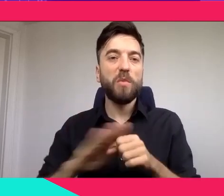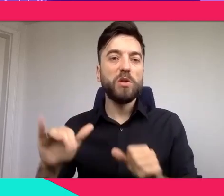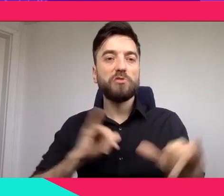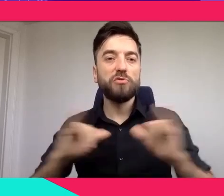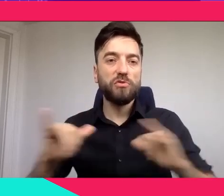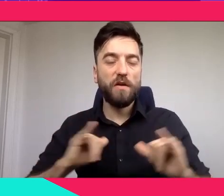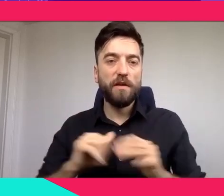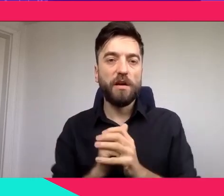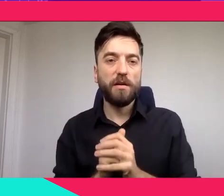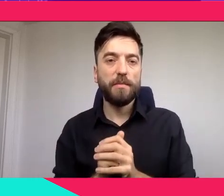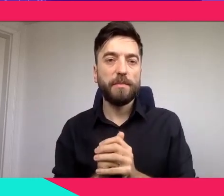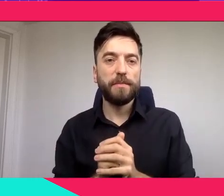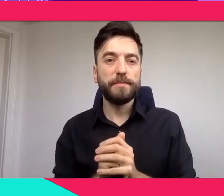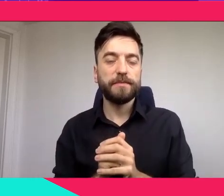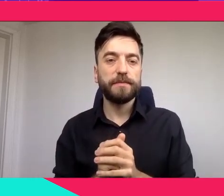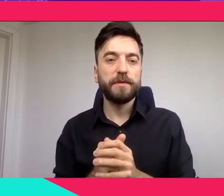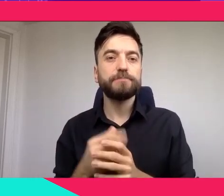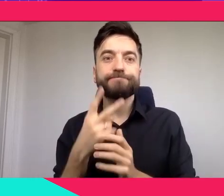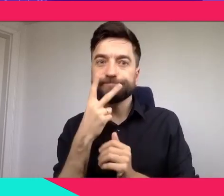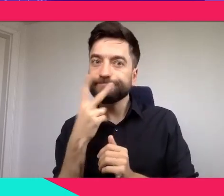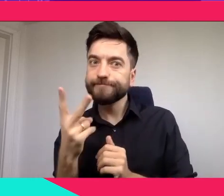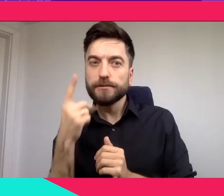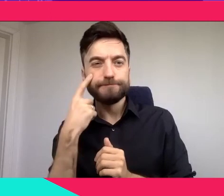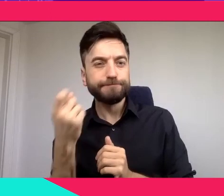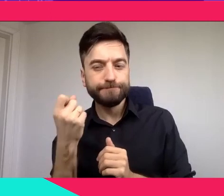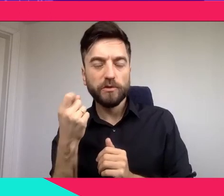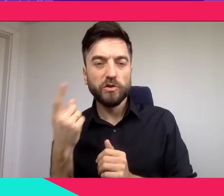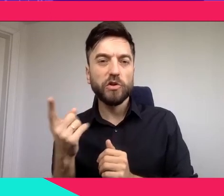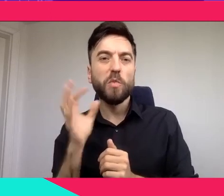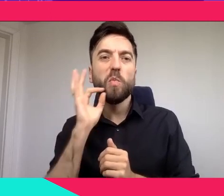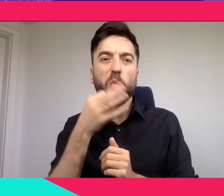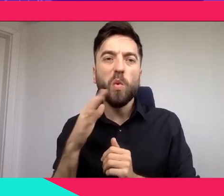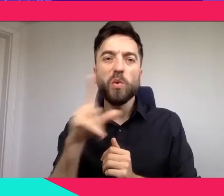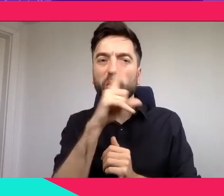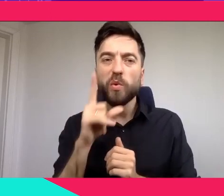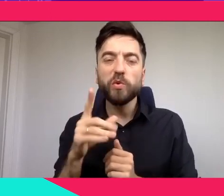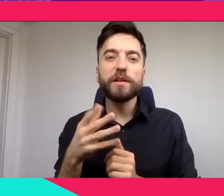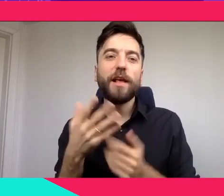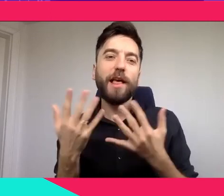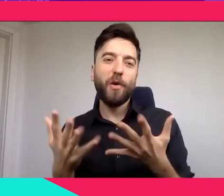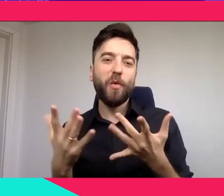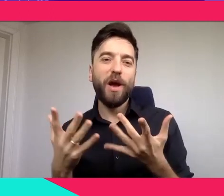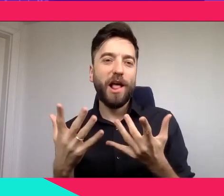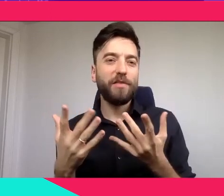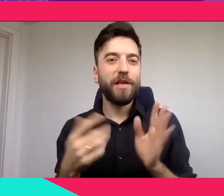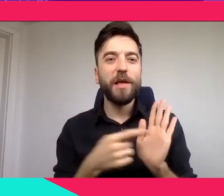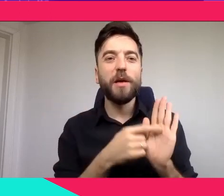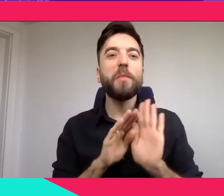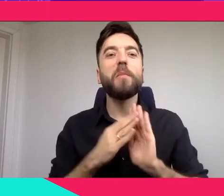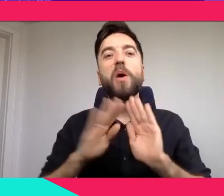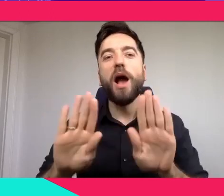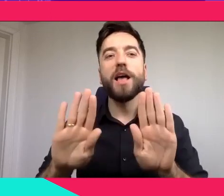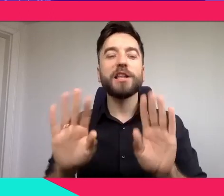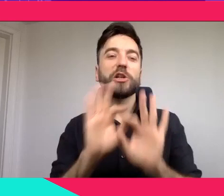for youngsters to express themselves through images instead of words. So